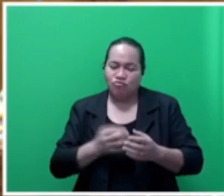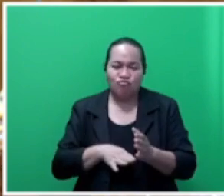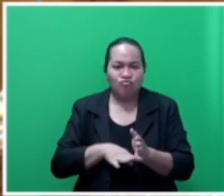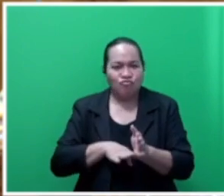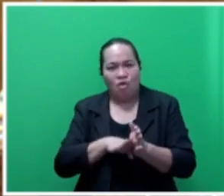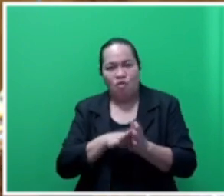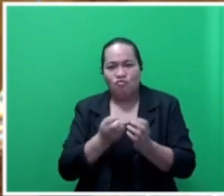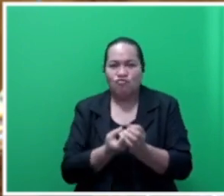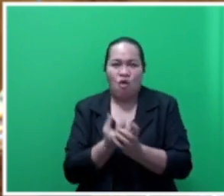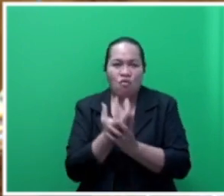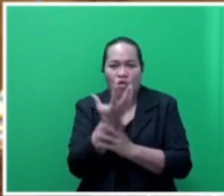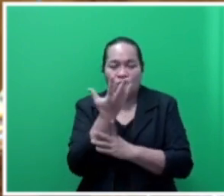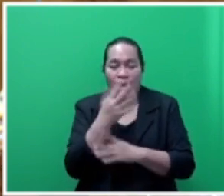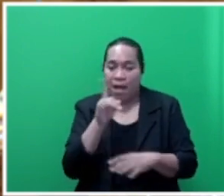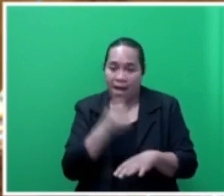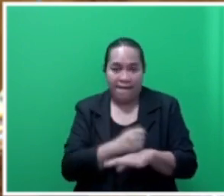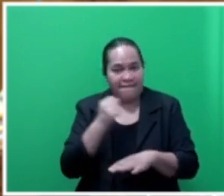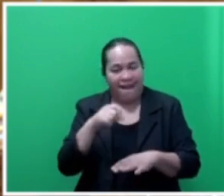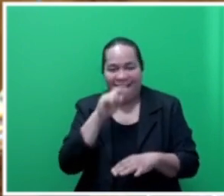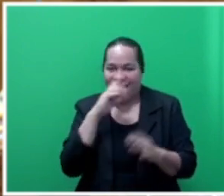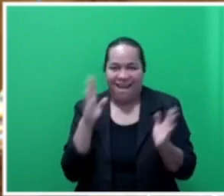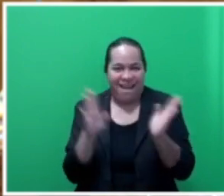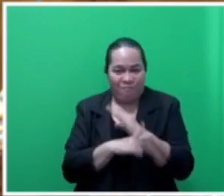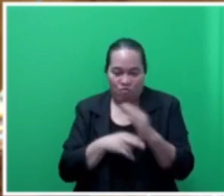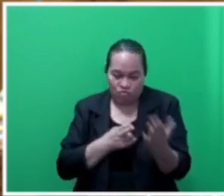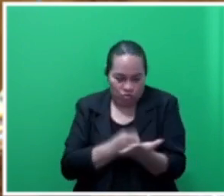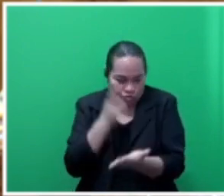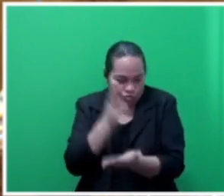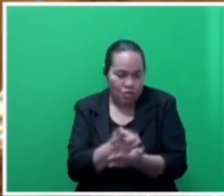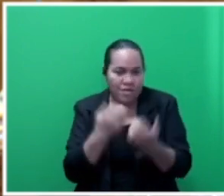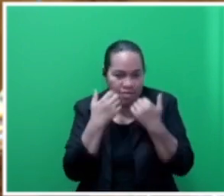the government cannot hide any more from the truth.